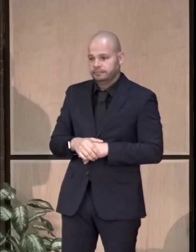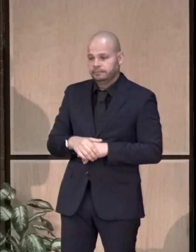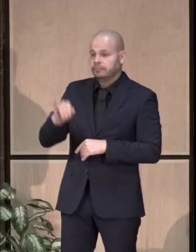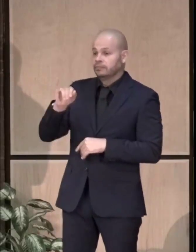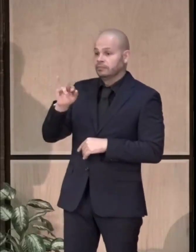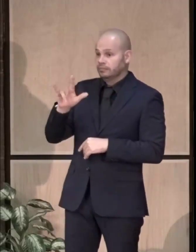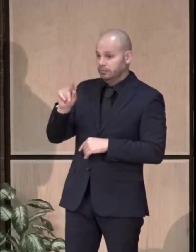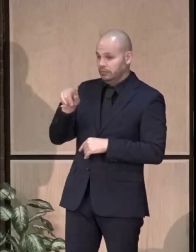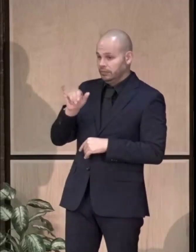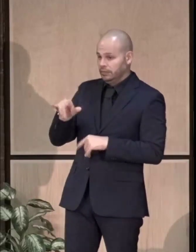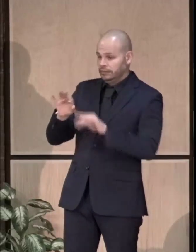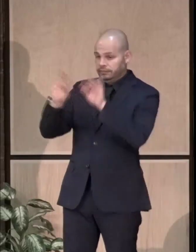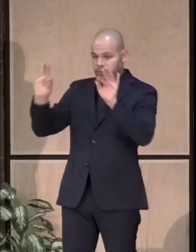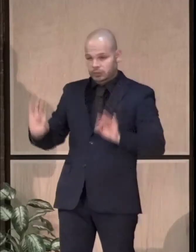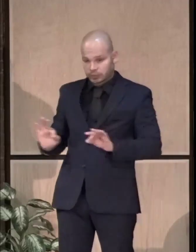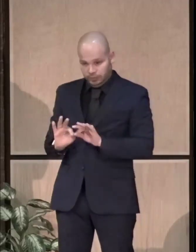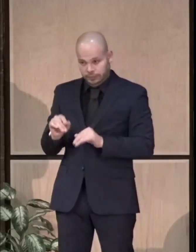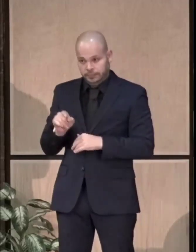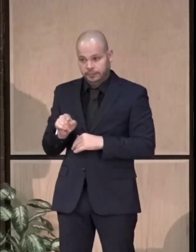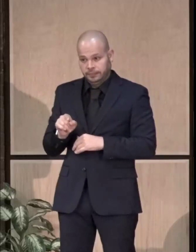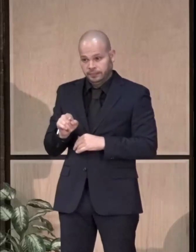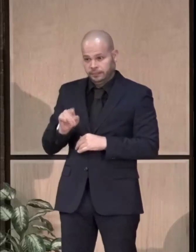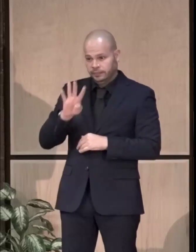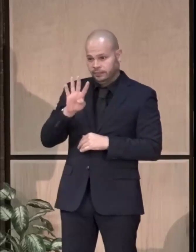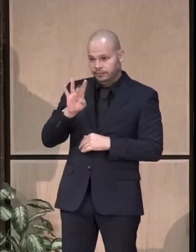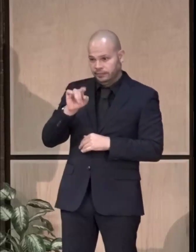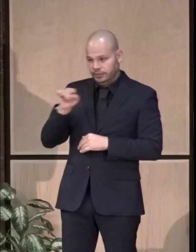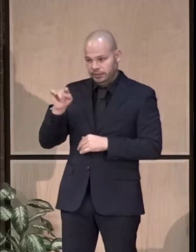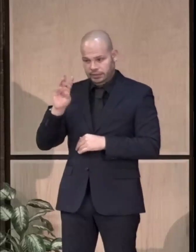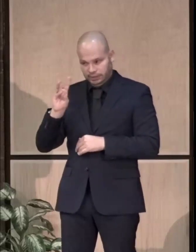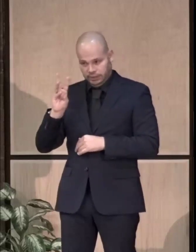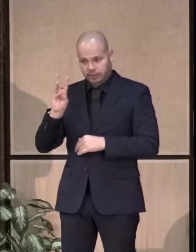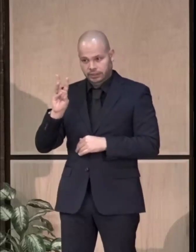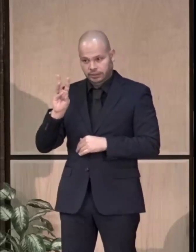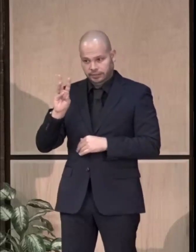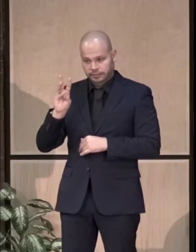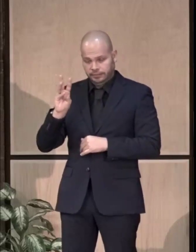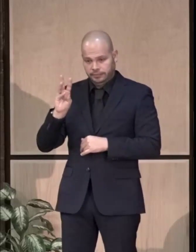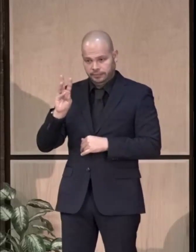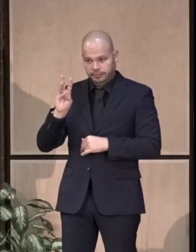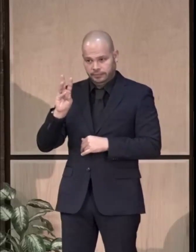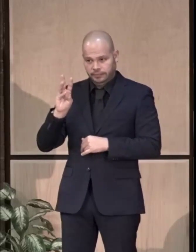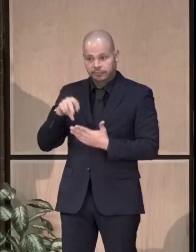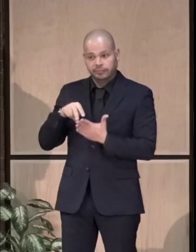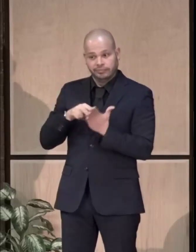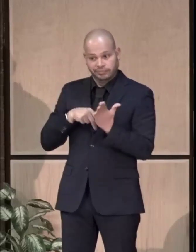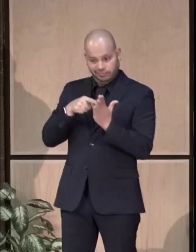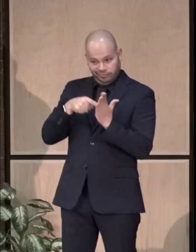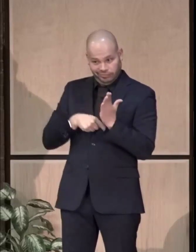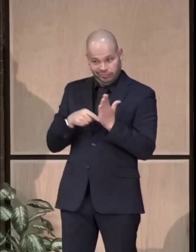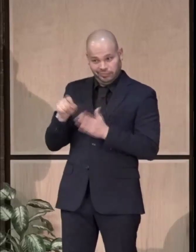4856 that we looked at before, and it was supposed to be returned no later than August 17th, was not returned,